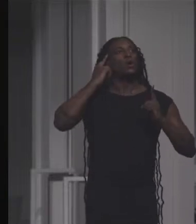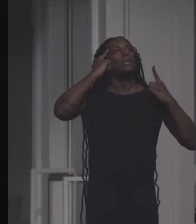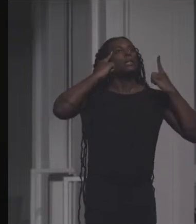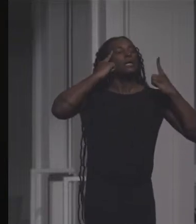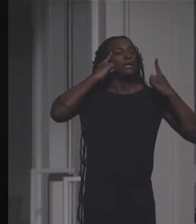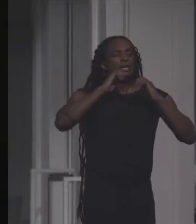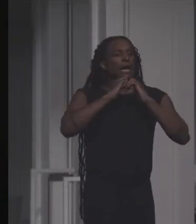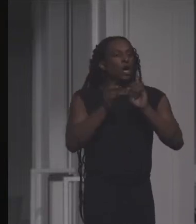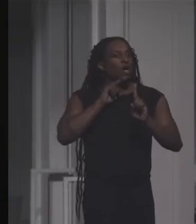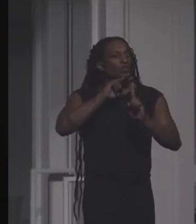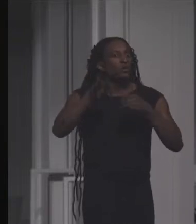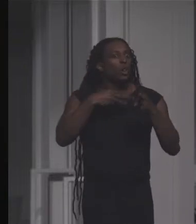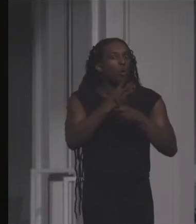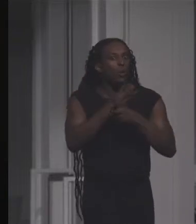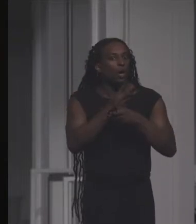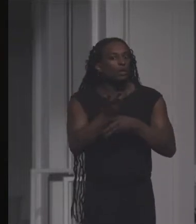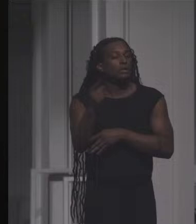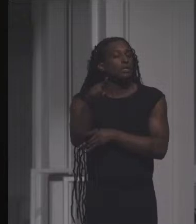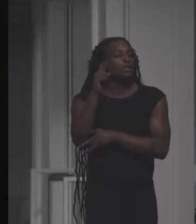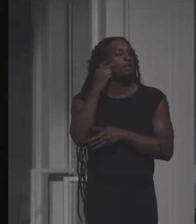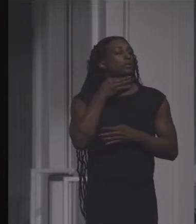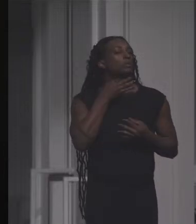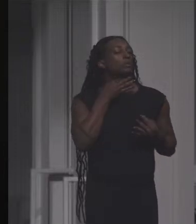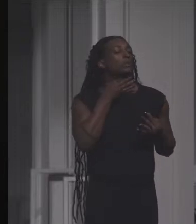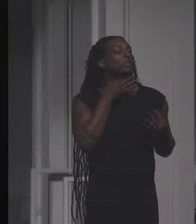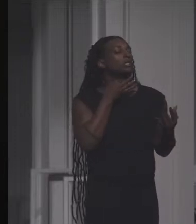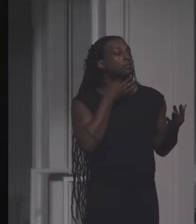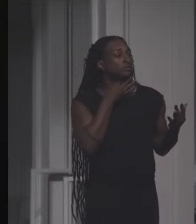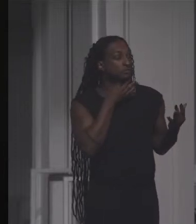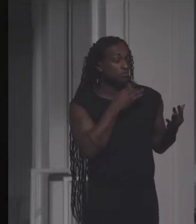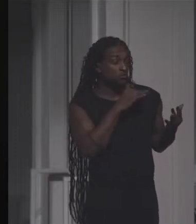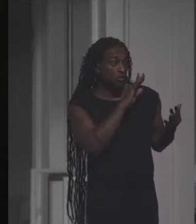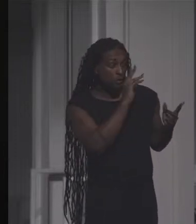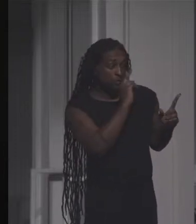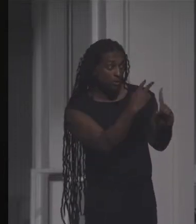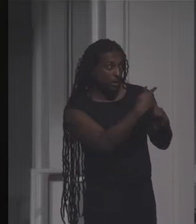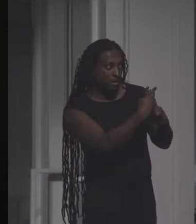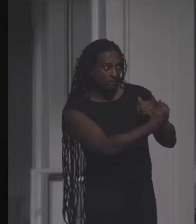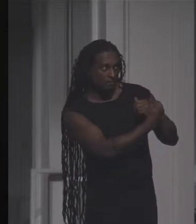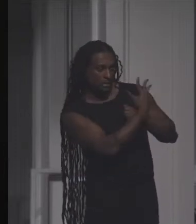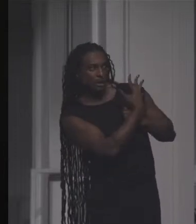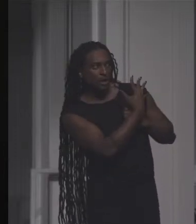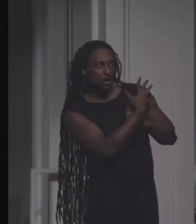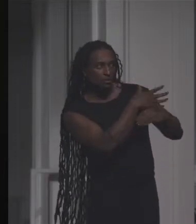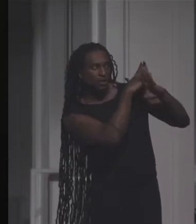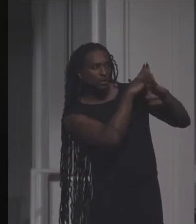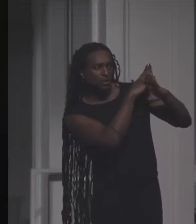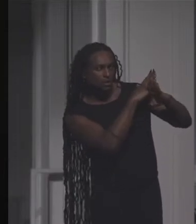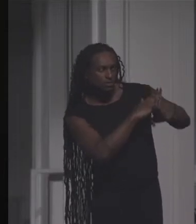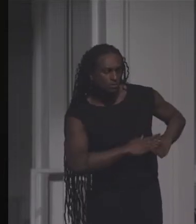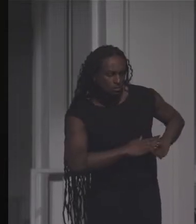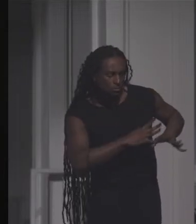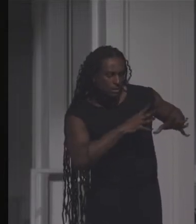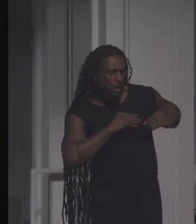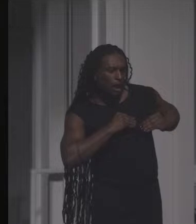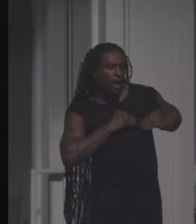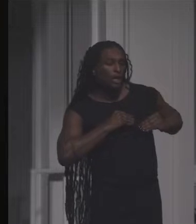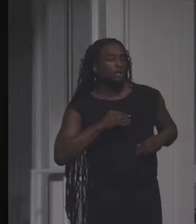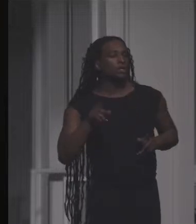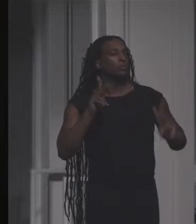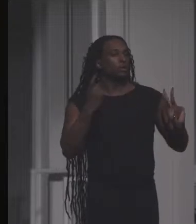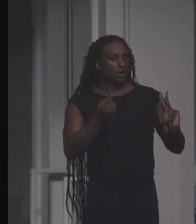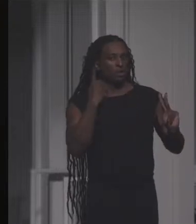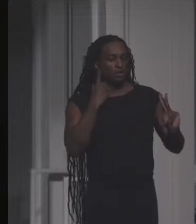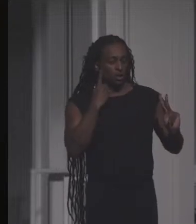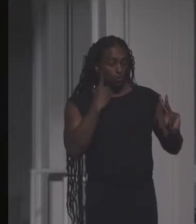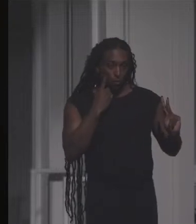they want to know if they should let that perspective pass their defenses. They understand that a well-written novel